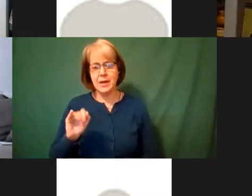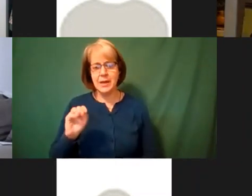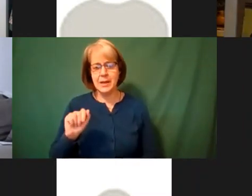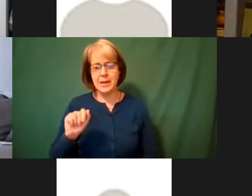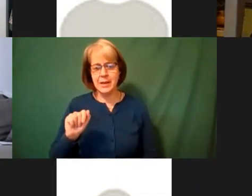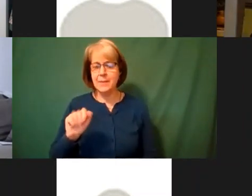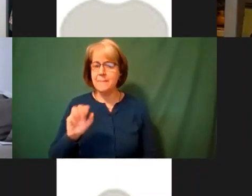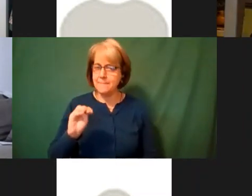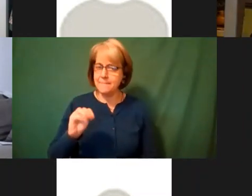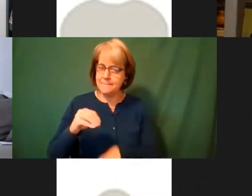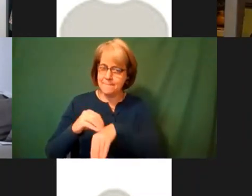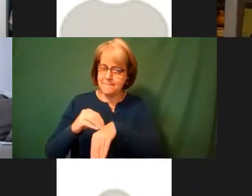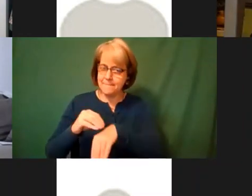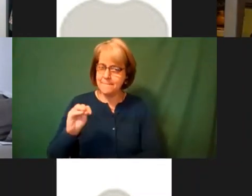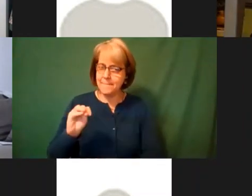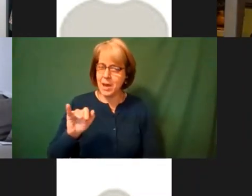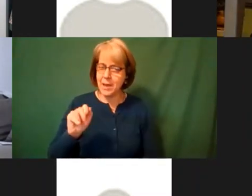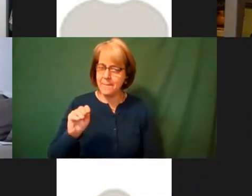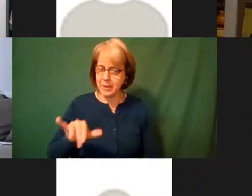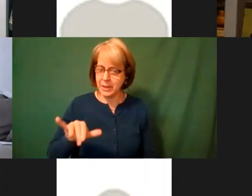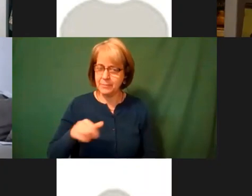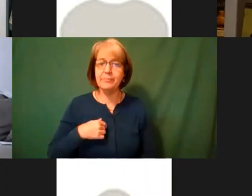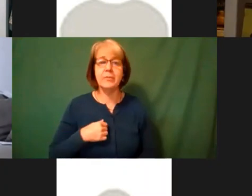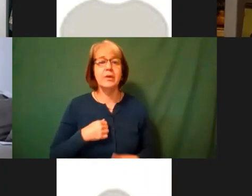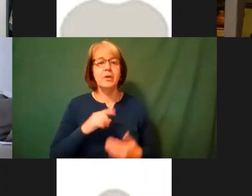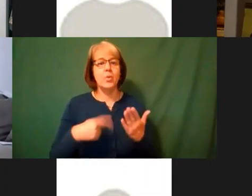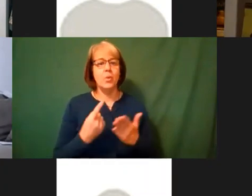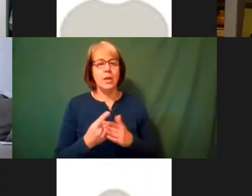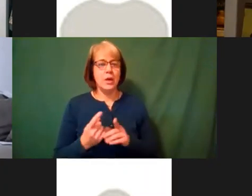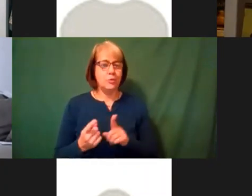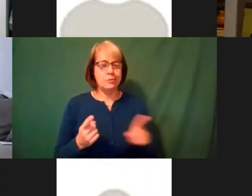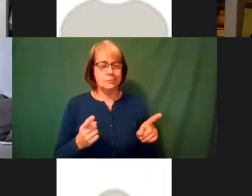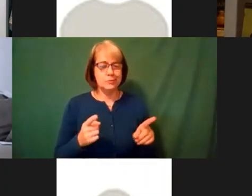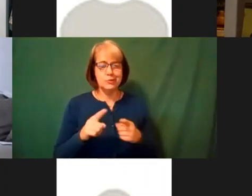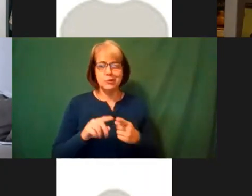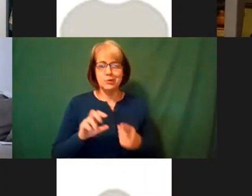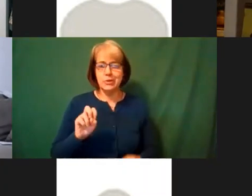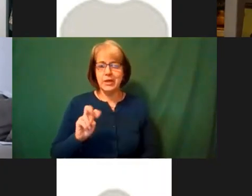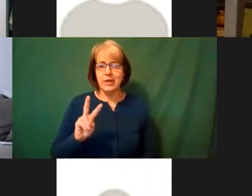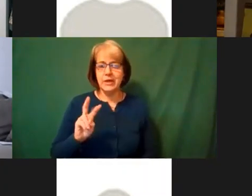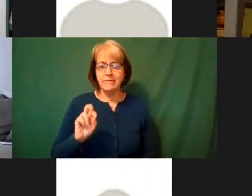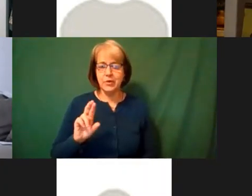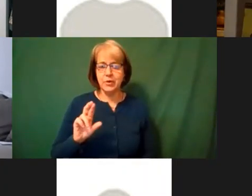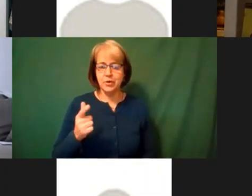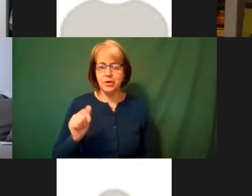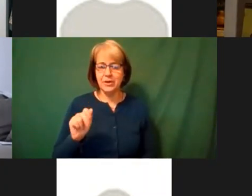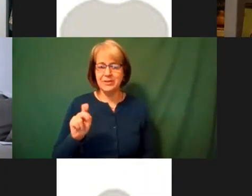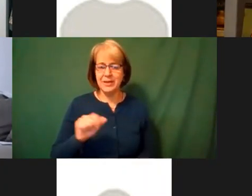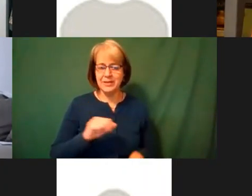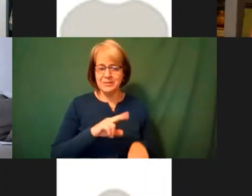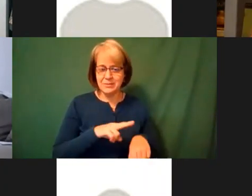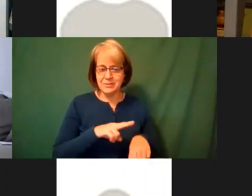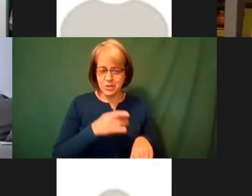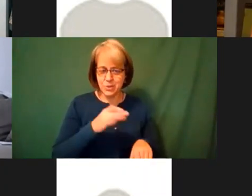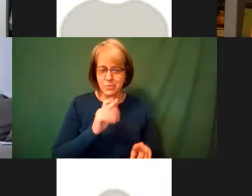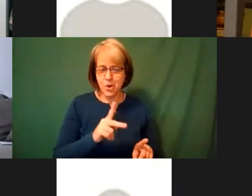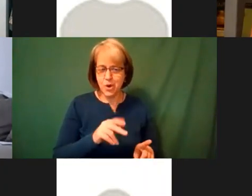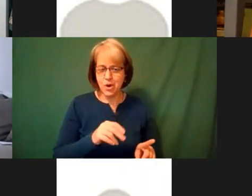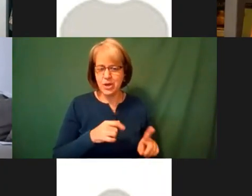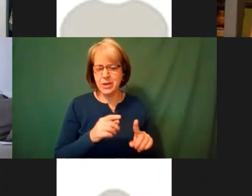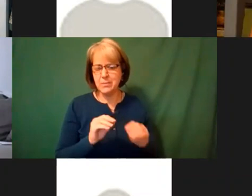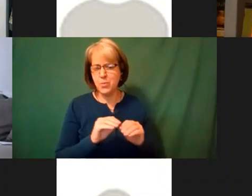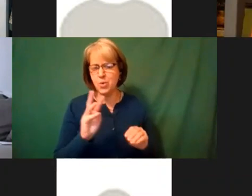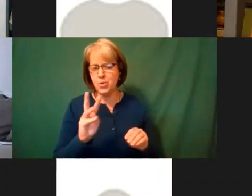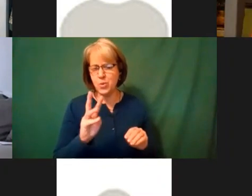I was an hour away from Everglades National Park, Biscayne National Park, And then in the other direction, kind of west, I believe it was